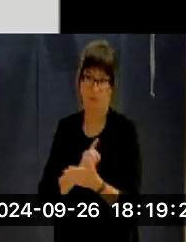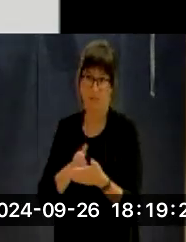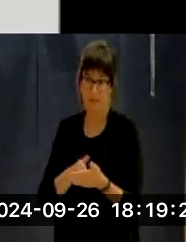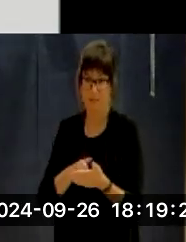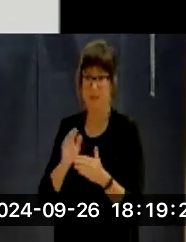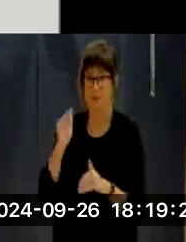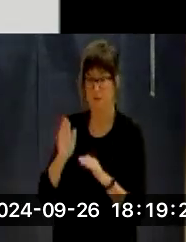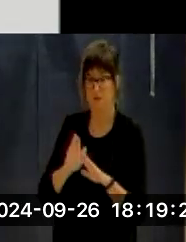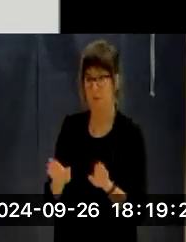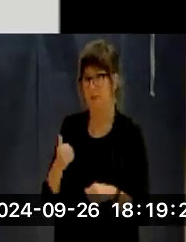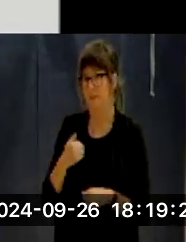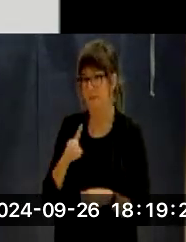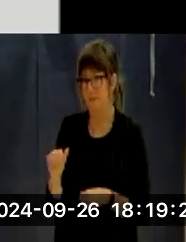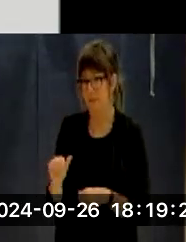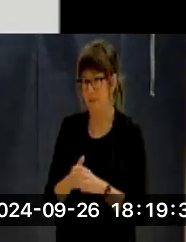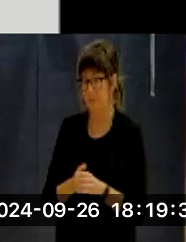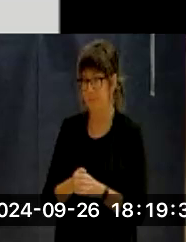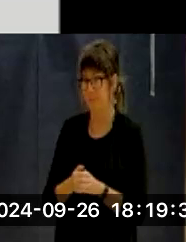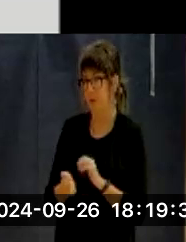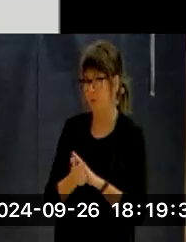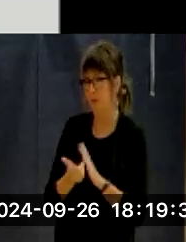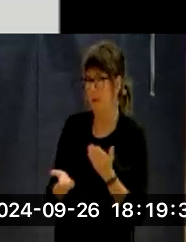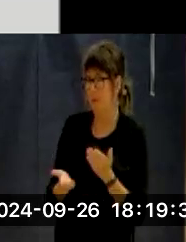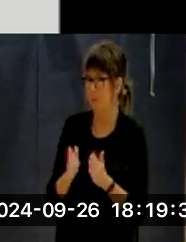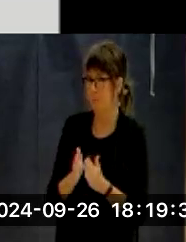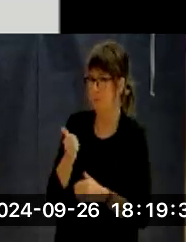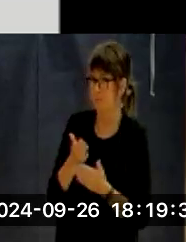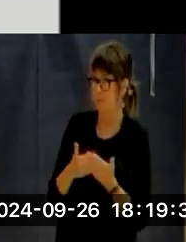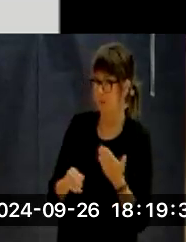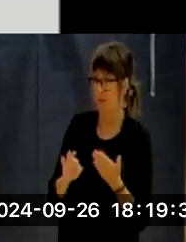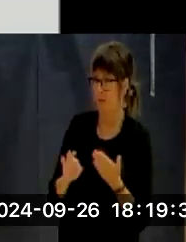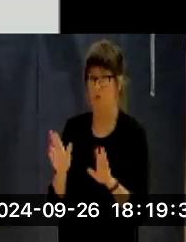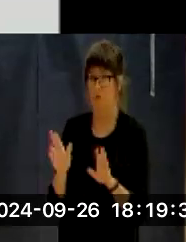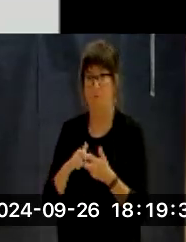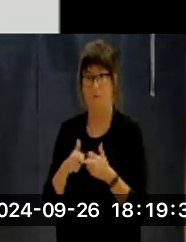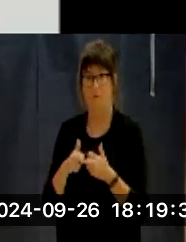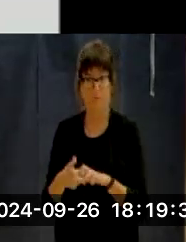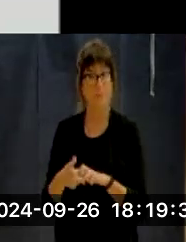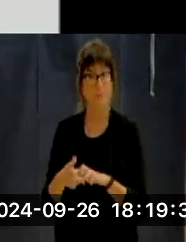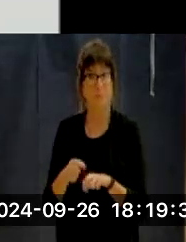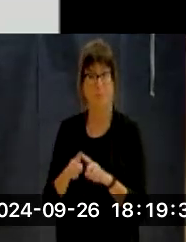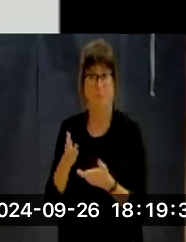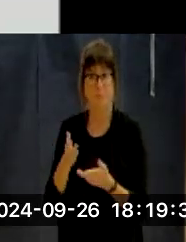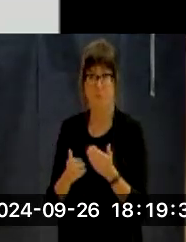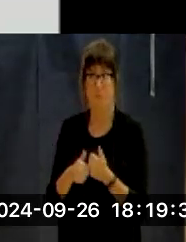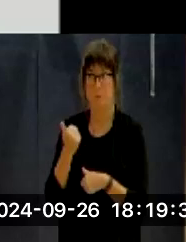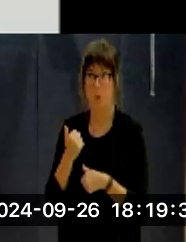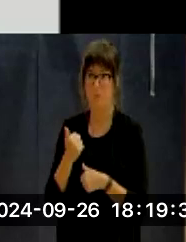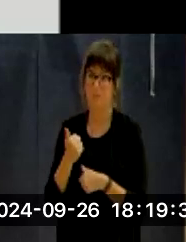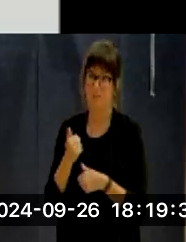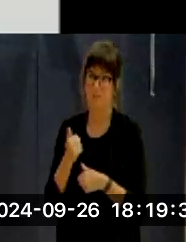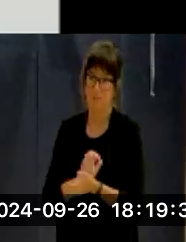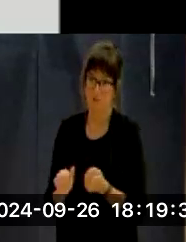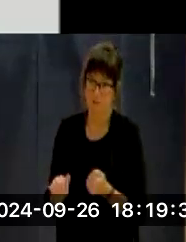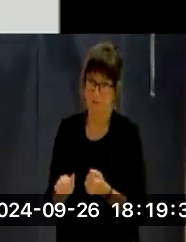children with disabilities. Crime may be the smallest part of the overall problem, but maybe it's also the most damaging,